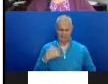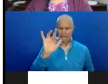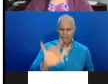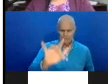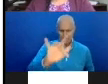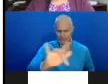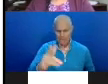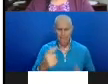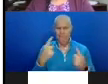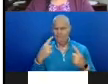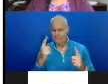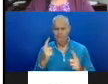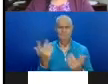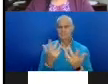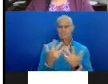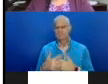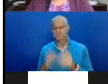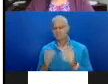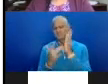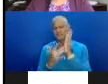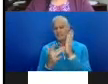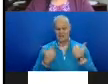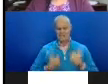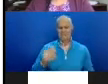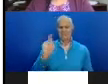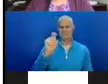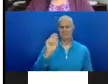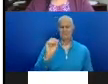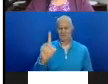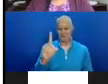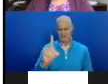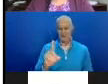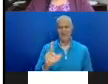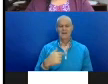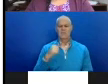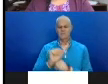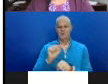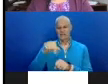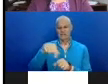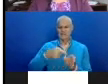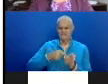press. So my name's Todd, and I've been working in the field